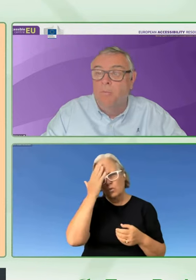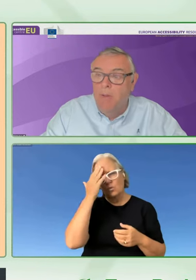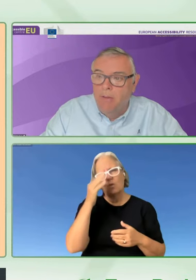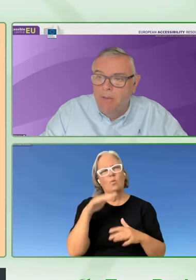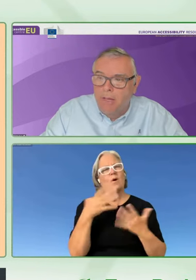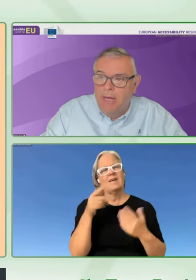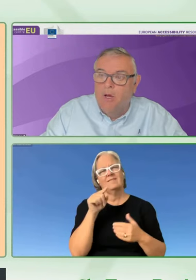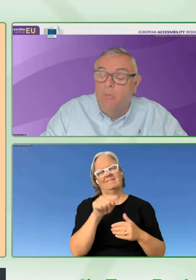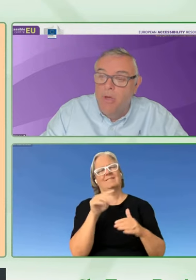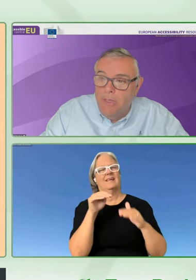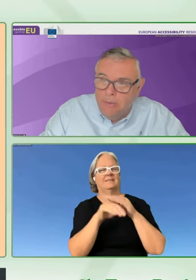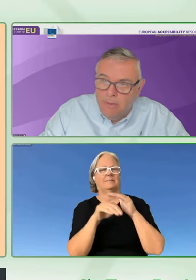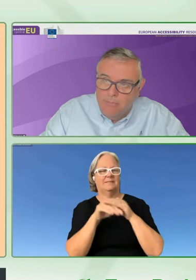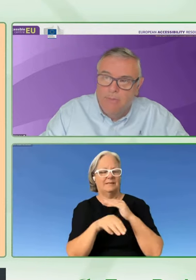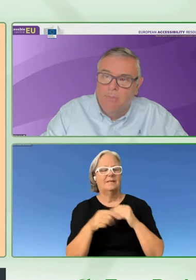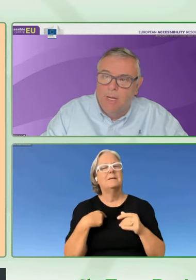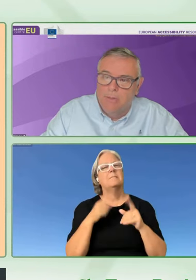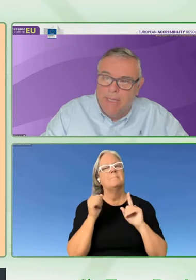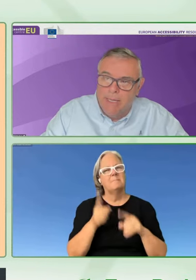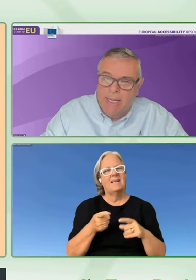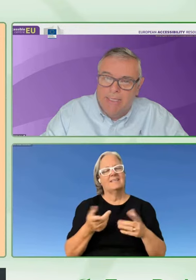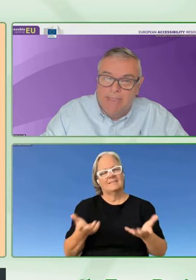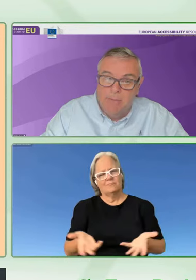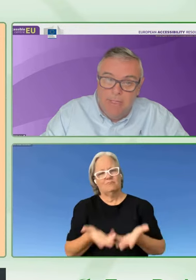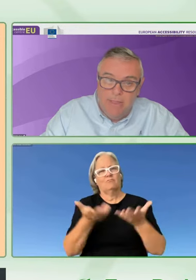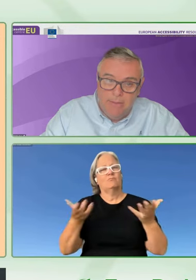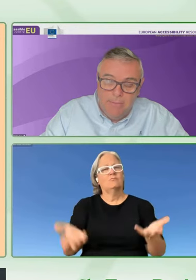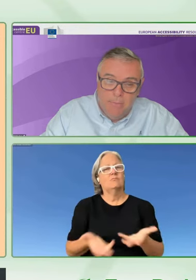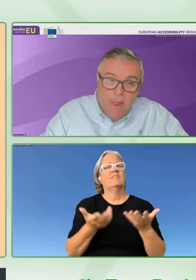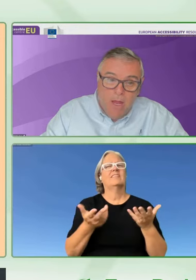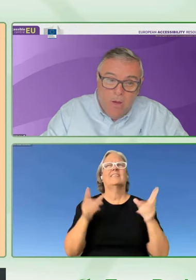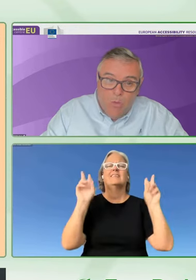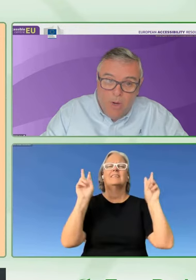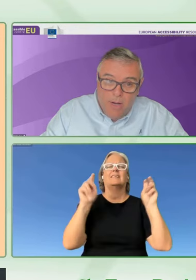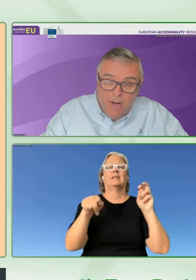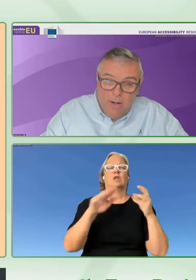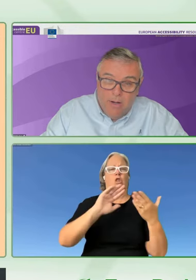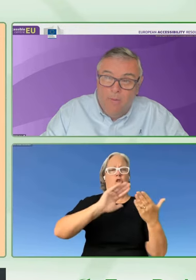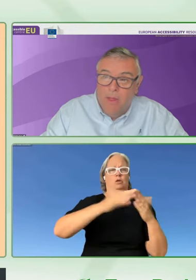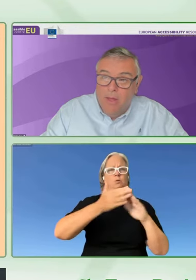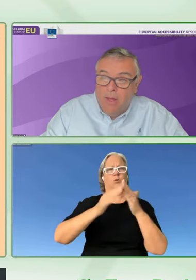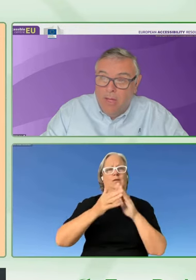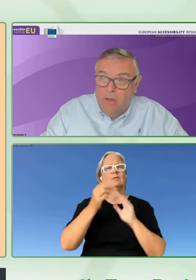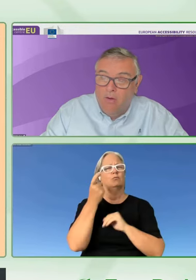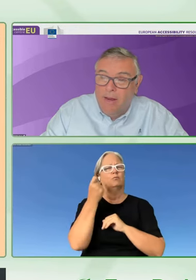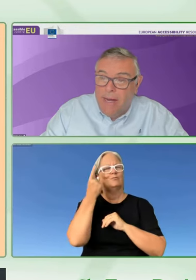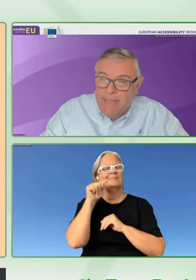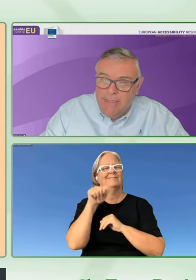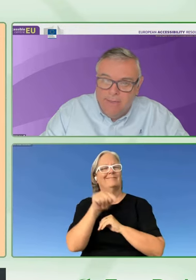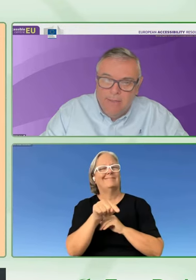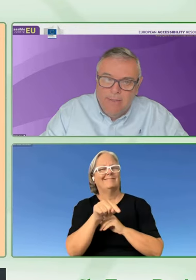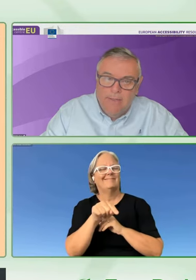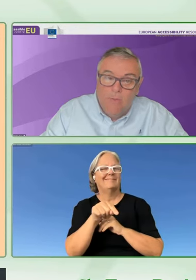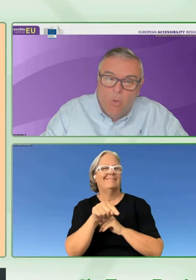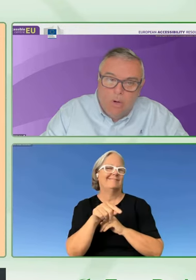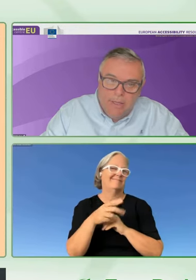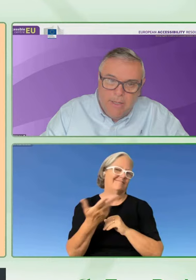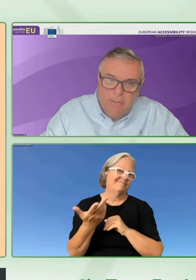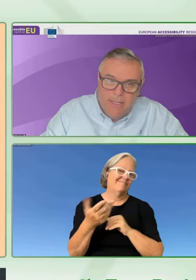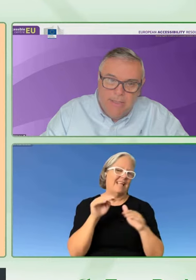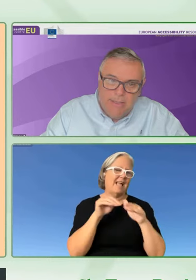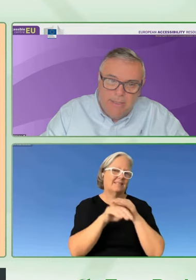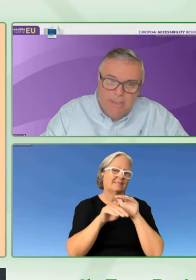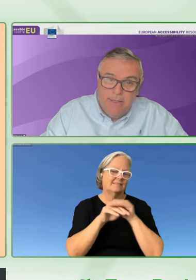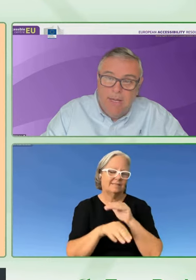have to build a community about accessibility. We are organizing